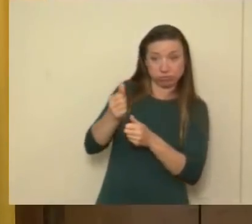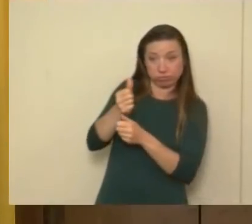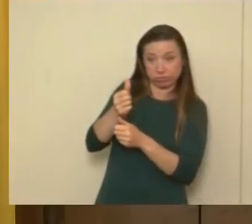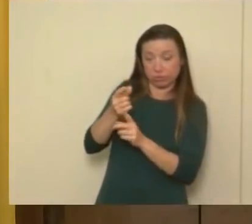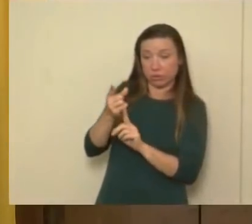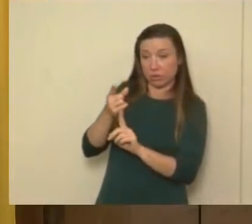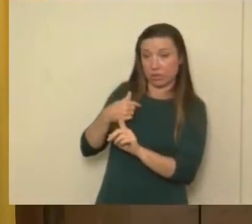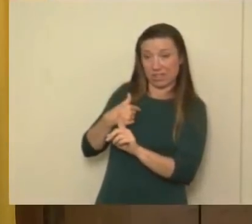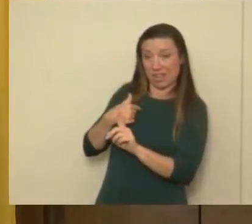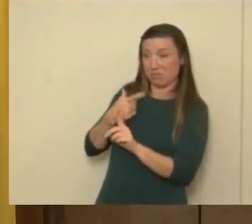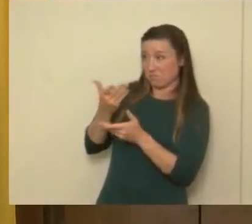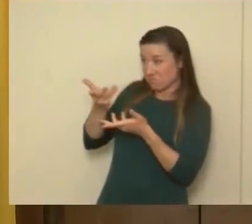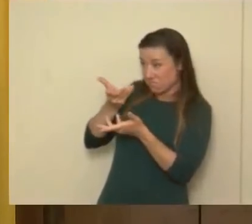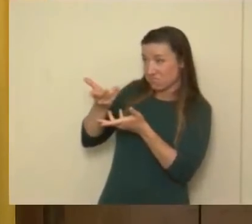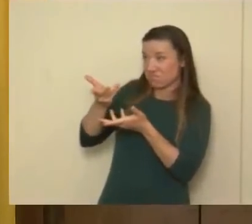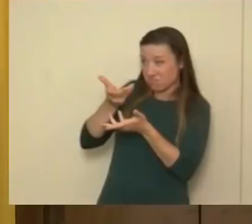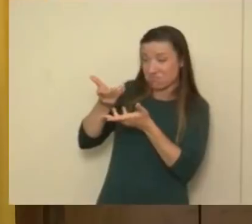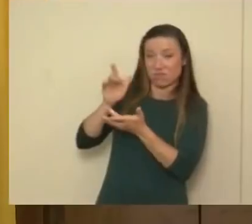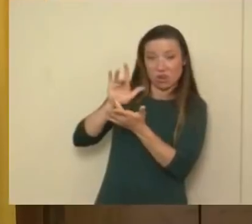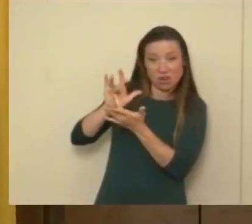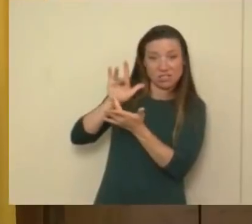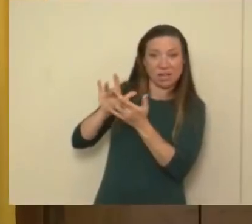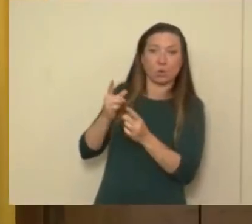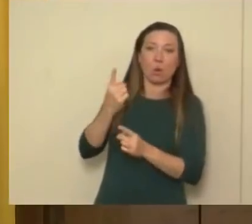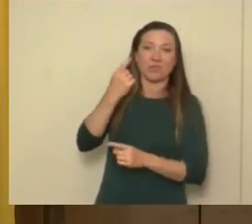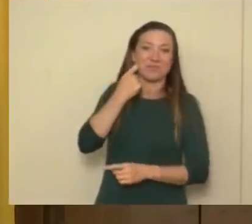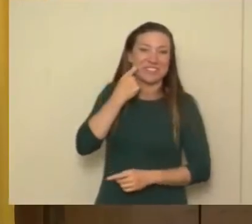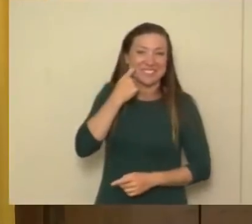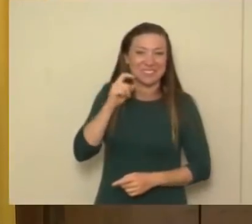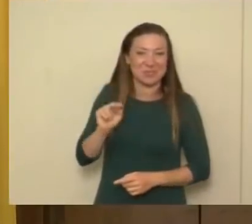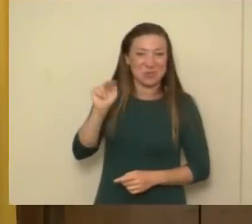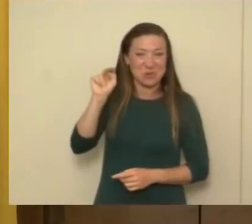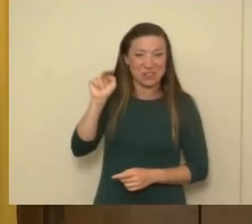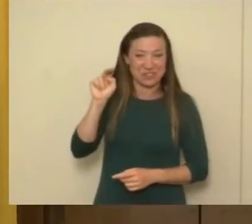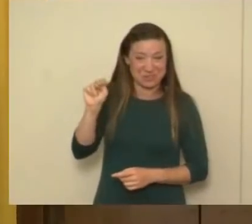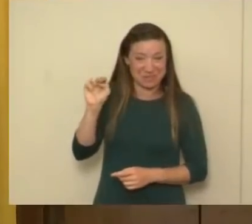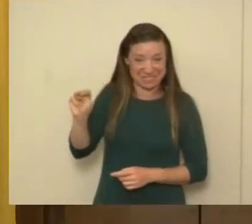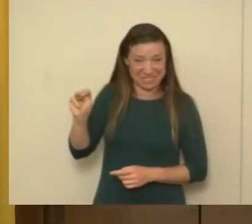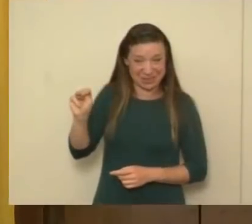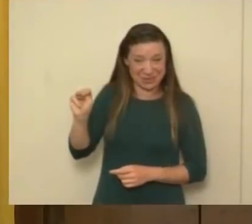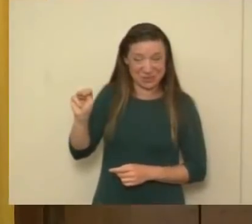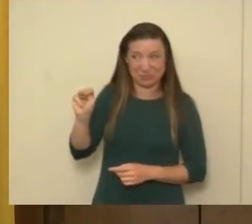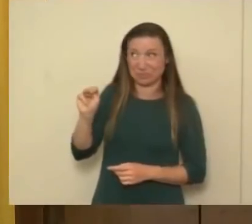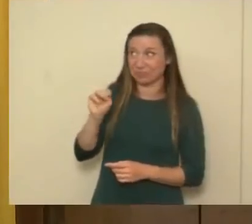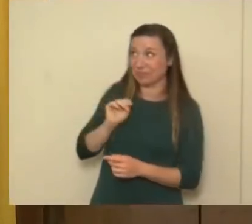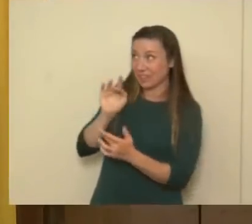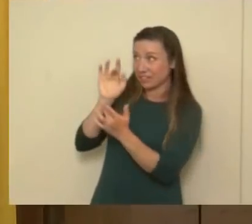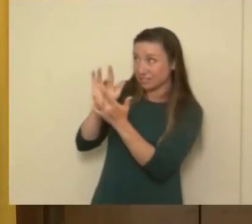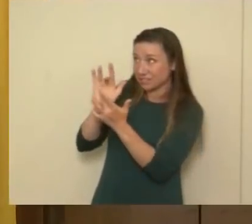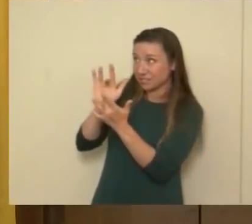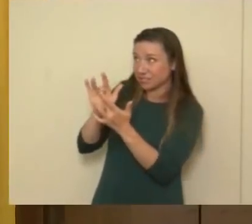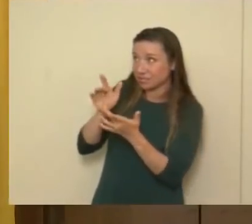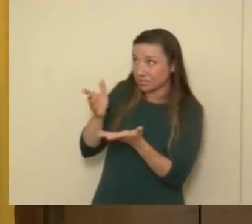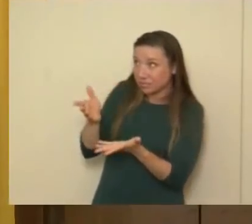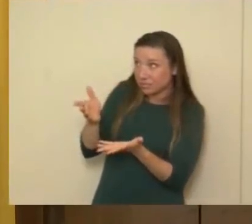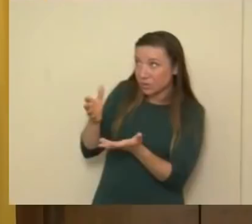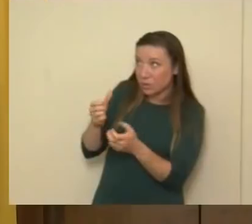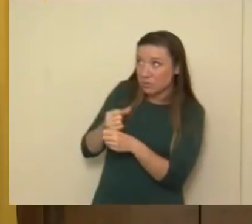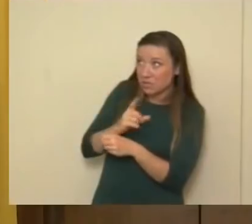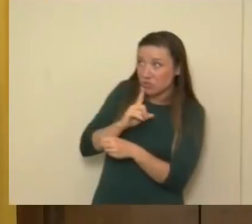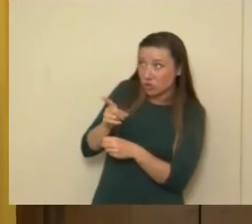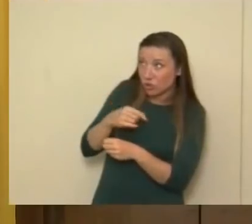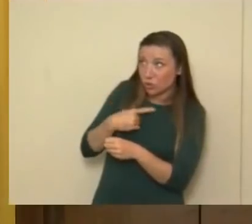from me, one recently in northern New Mexico right before this press conference, that I really want to make sure that their